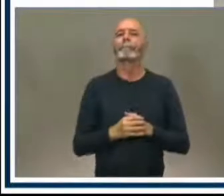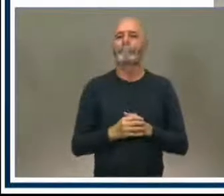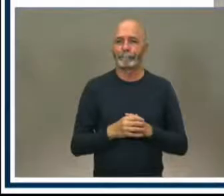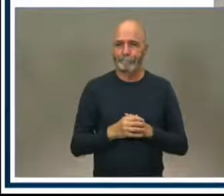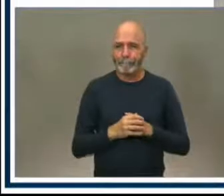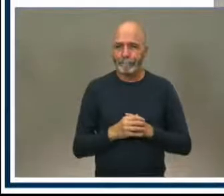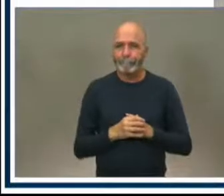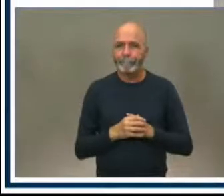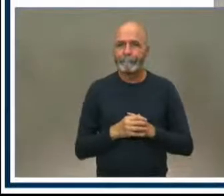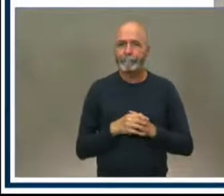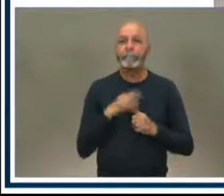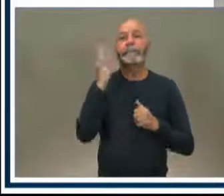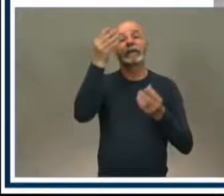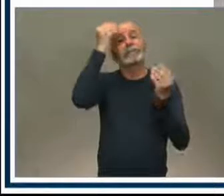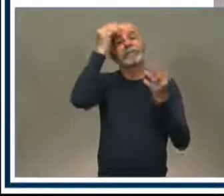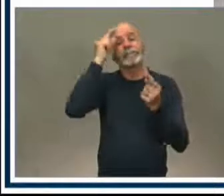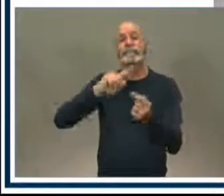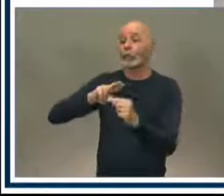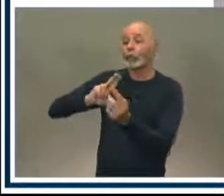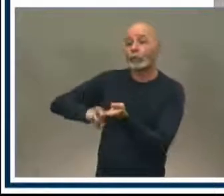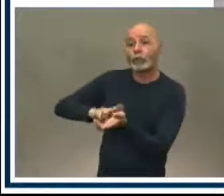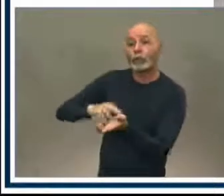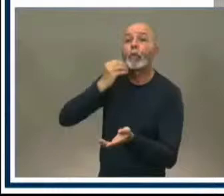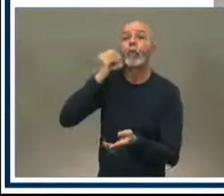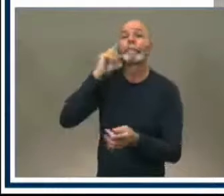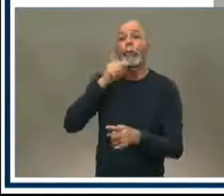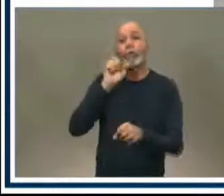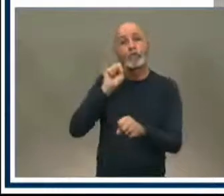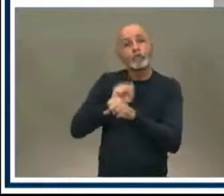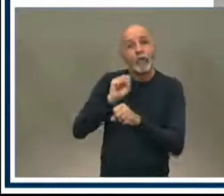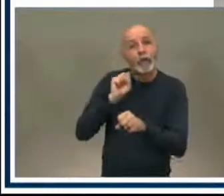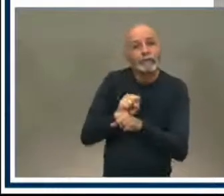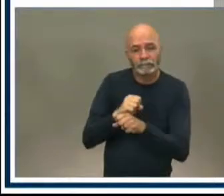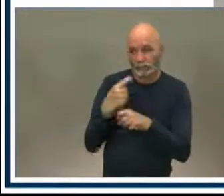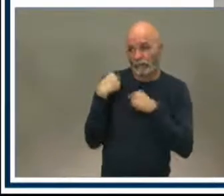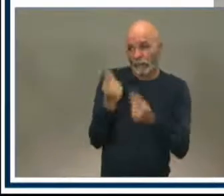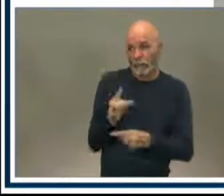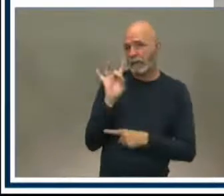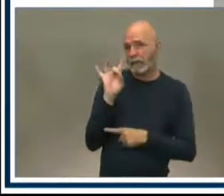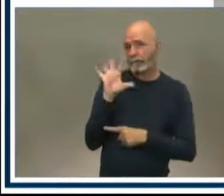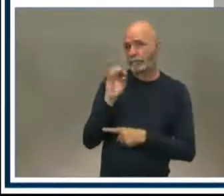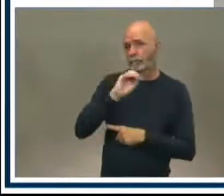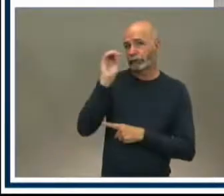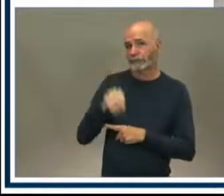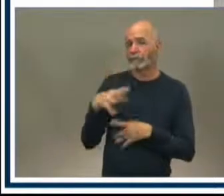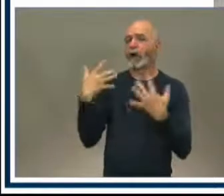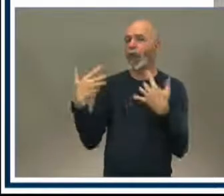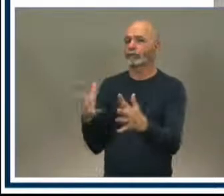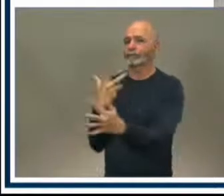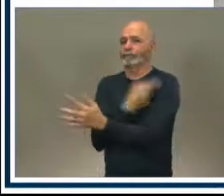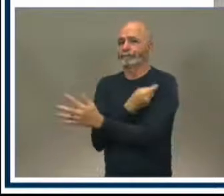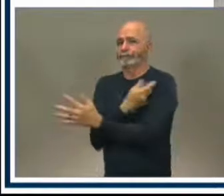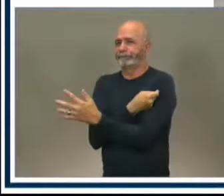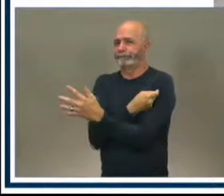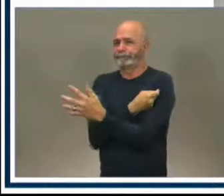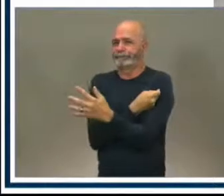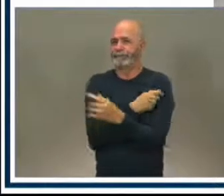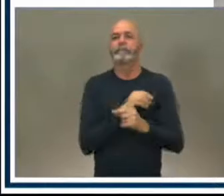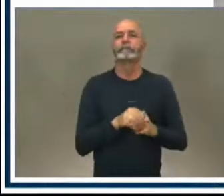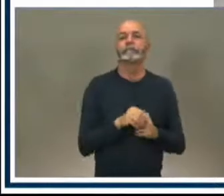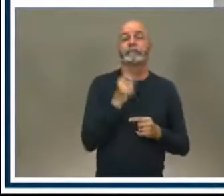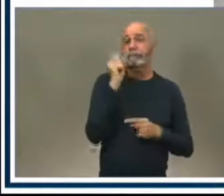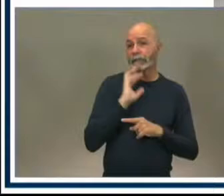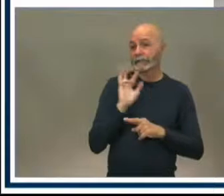have for long-term care workers is 85%, and only 67%